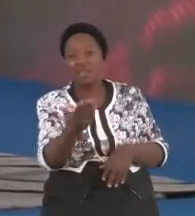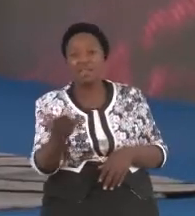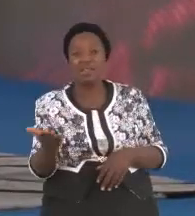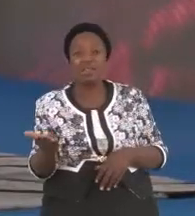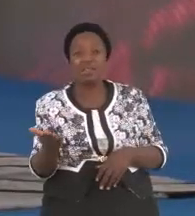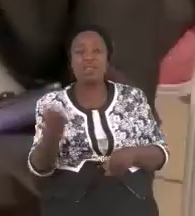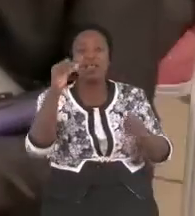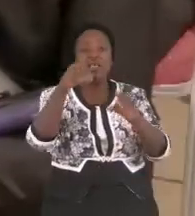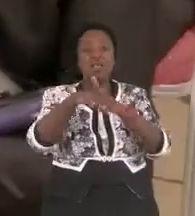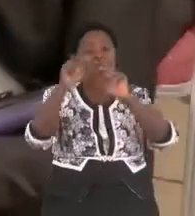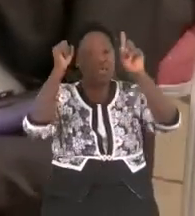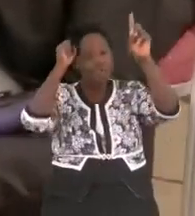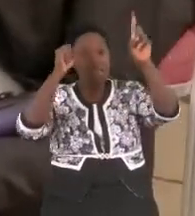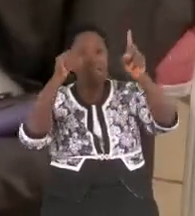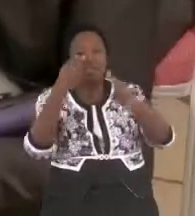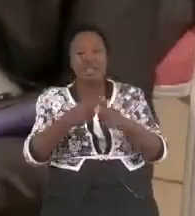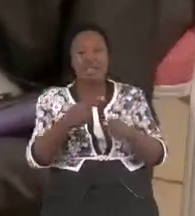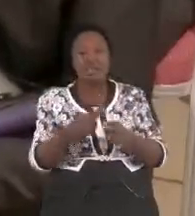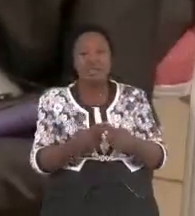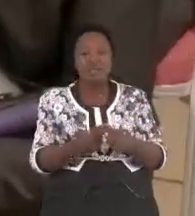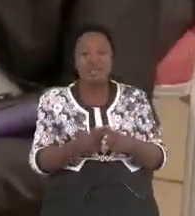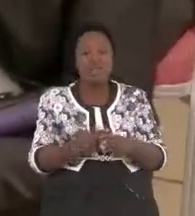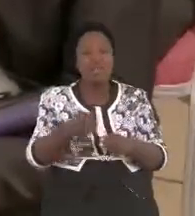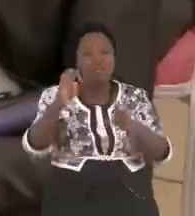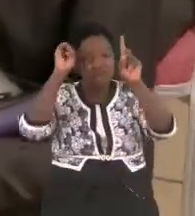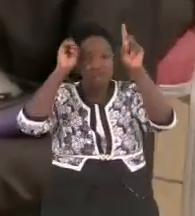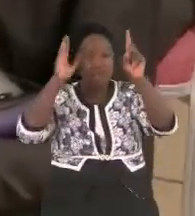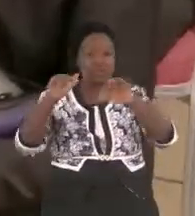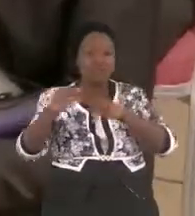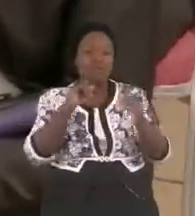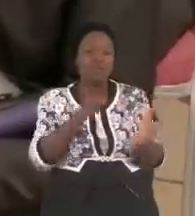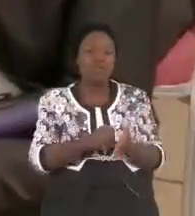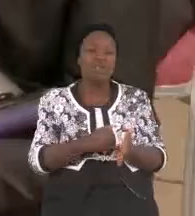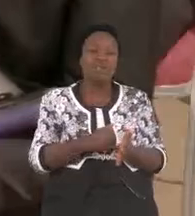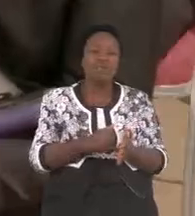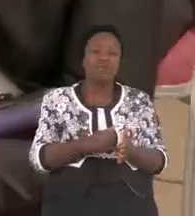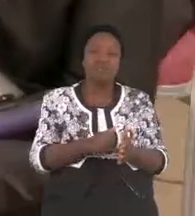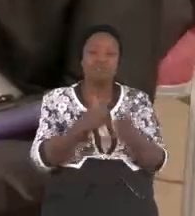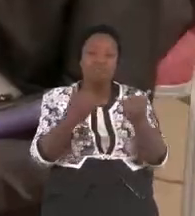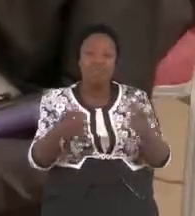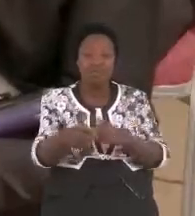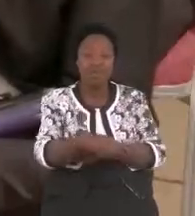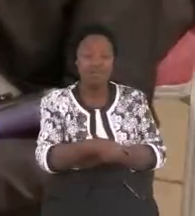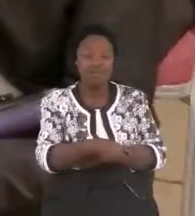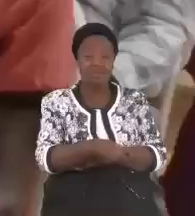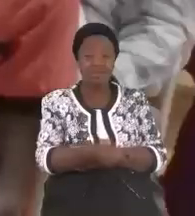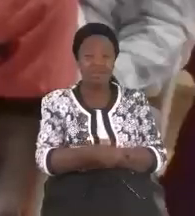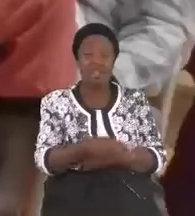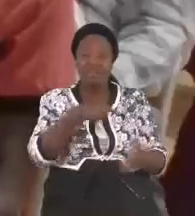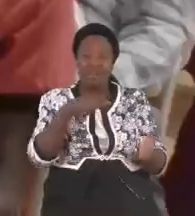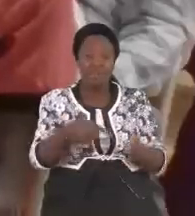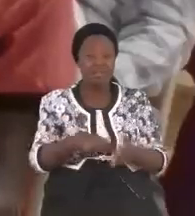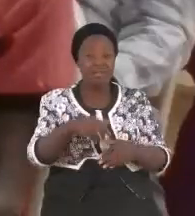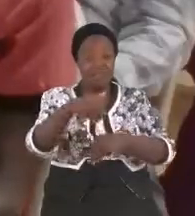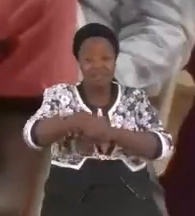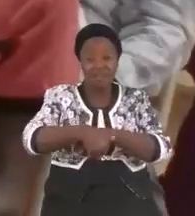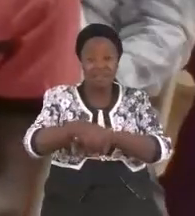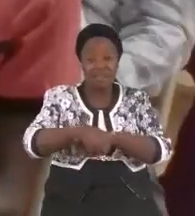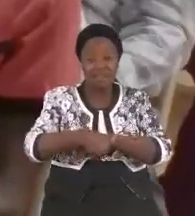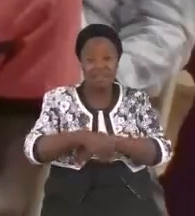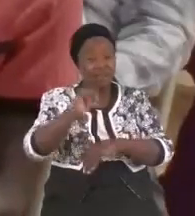his name, he will do it. Today, tonight,